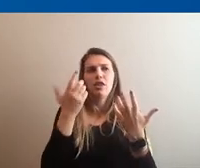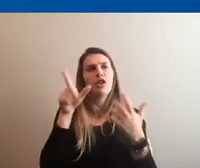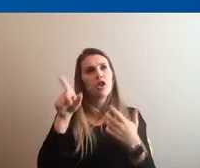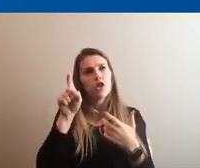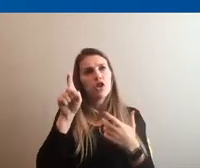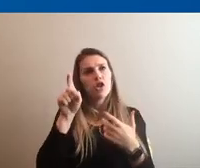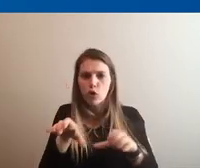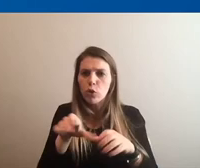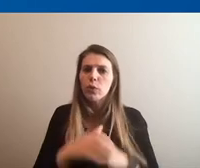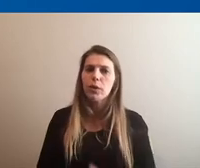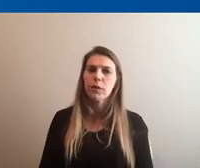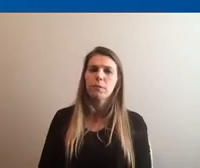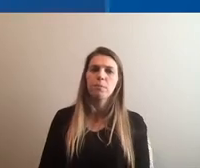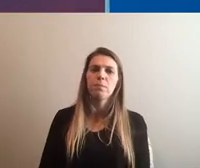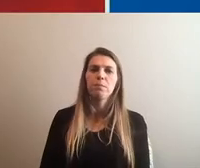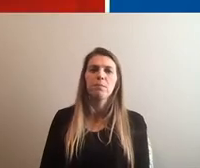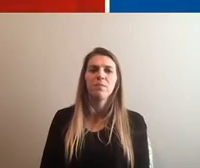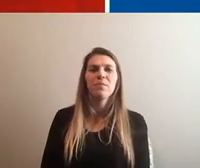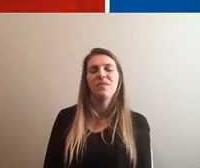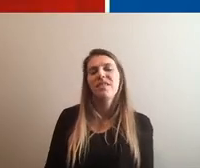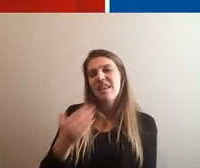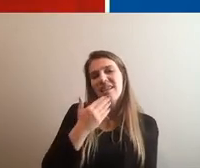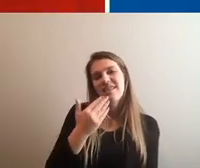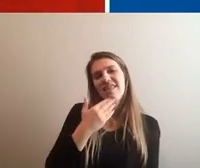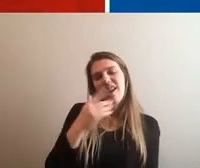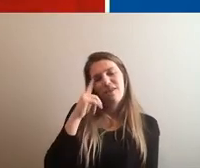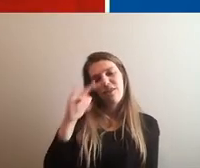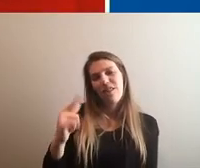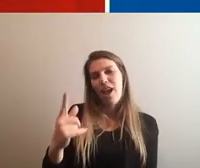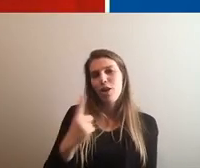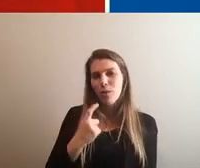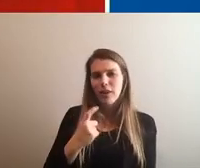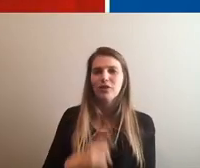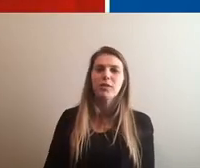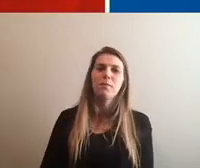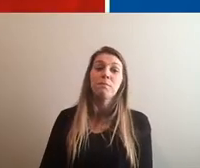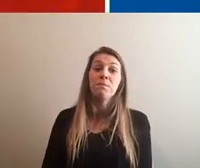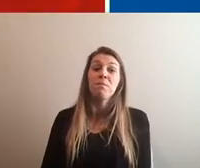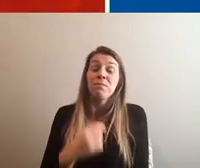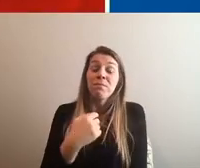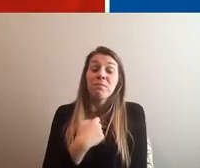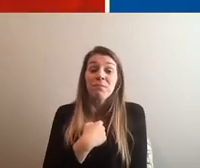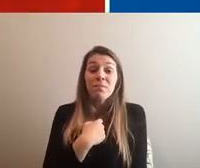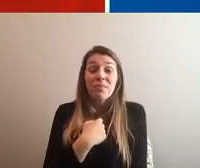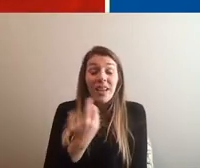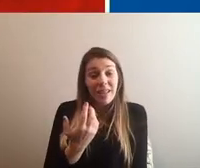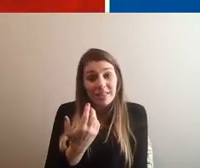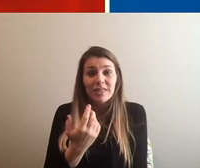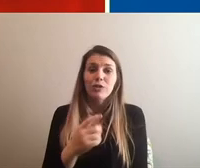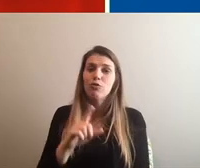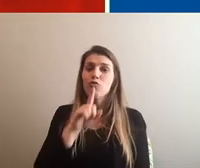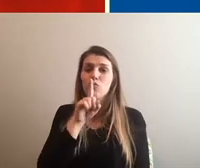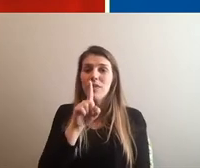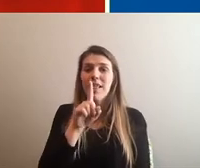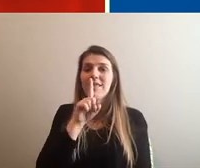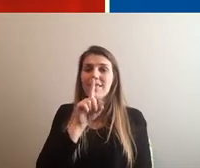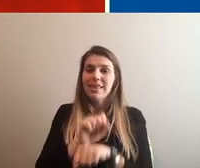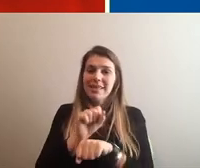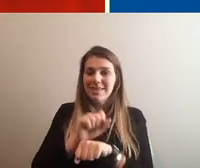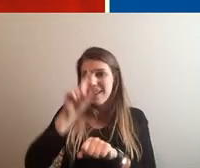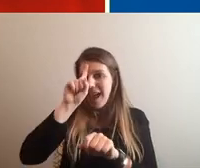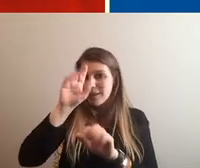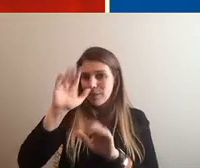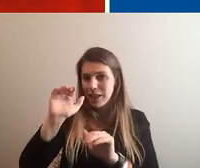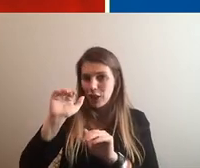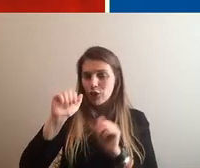doing? Thank you for a great question. So I would say have real expectations of people with